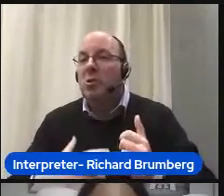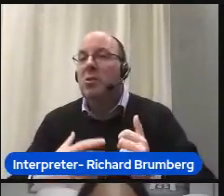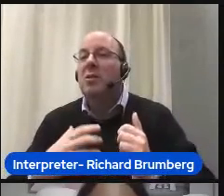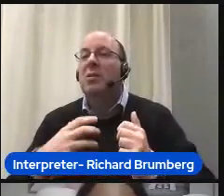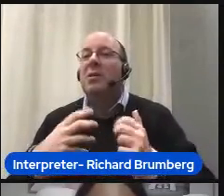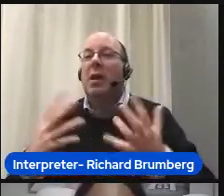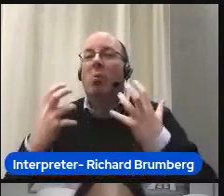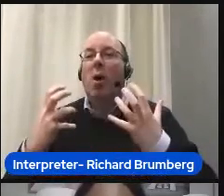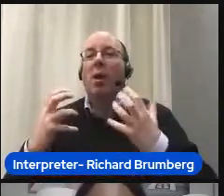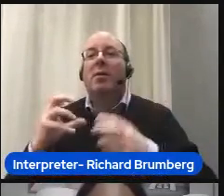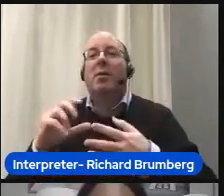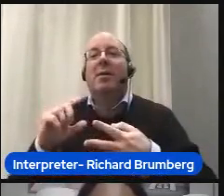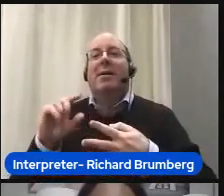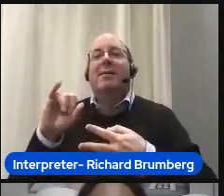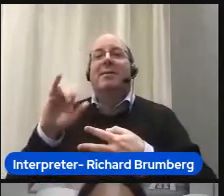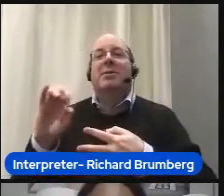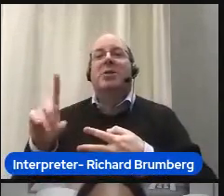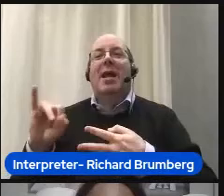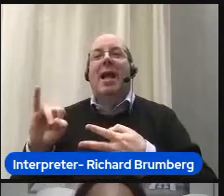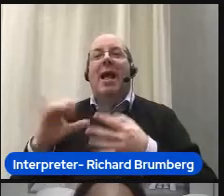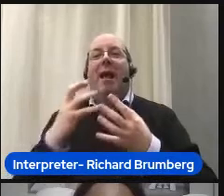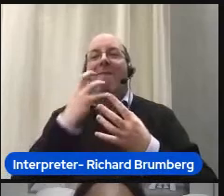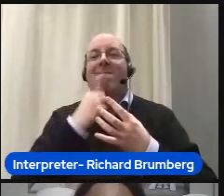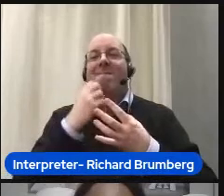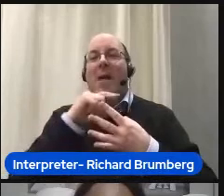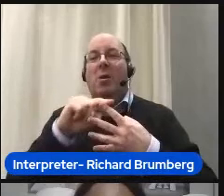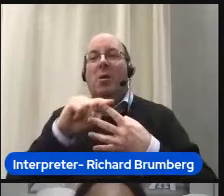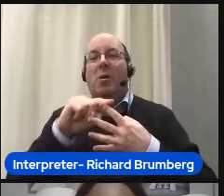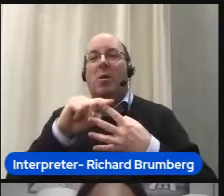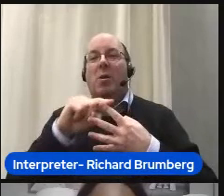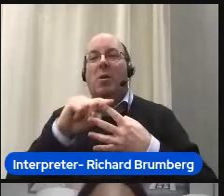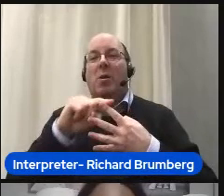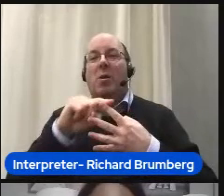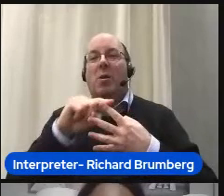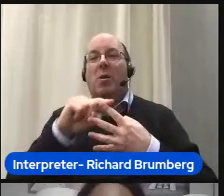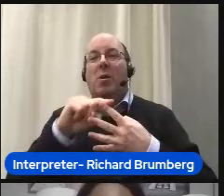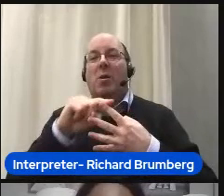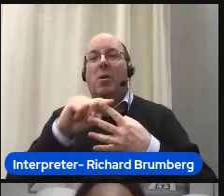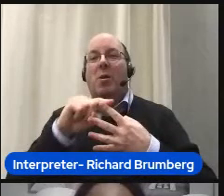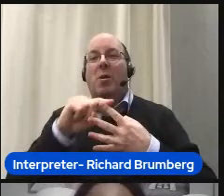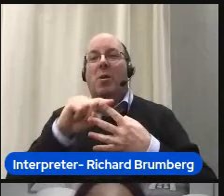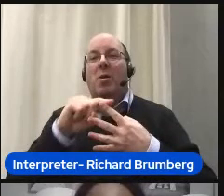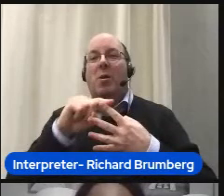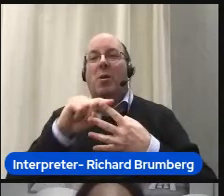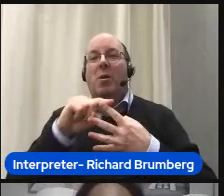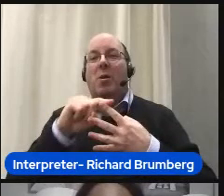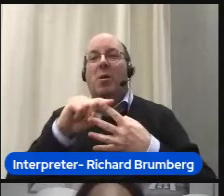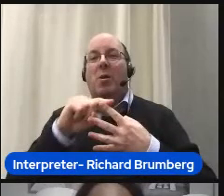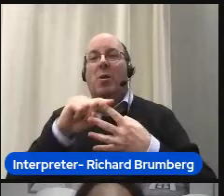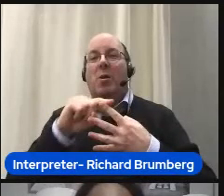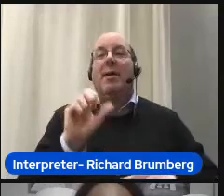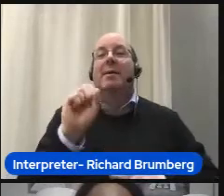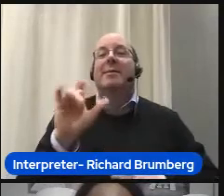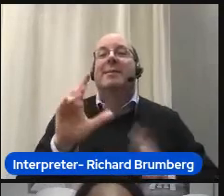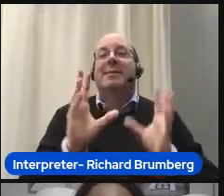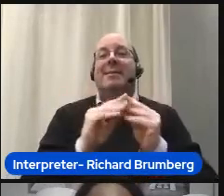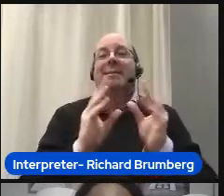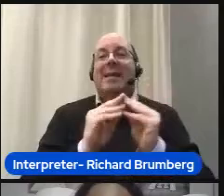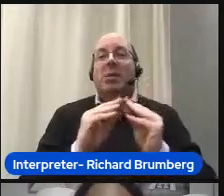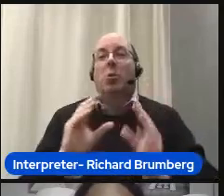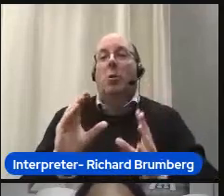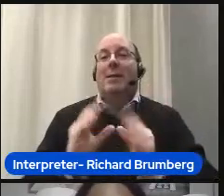to deepen Jedi values. So if you look to the left side of your screen, you will see the sessions